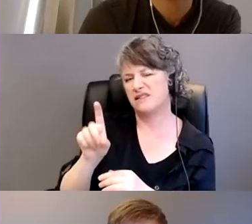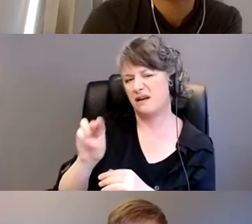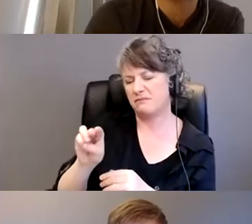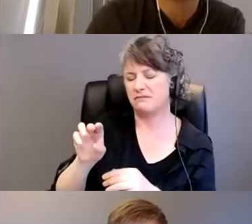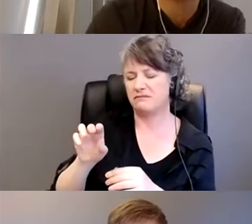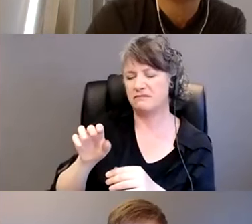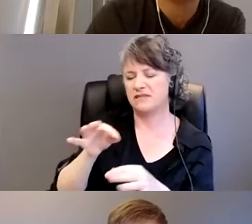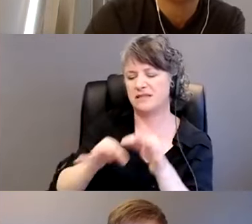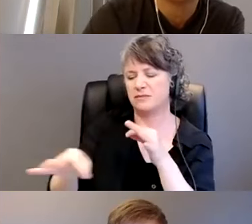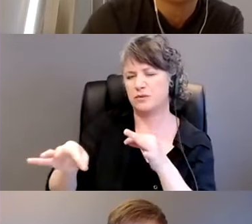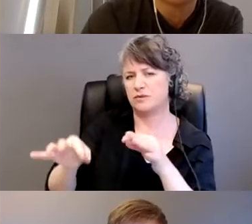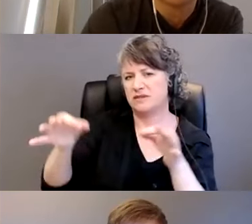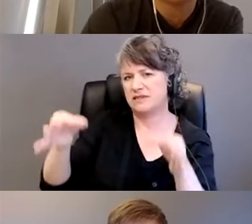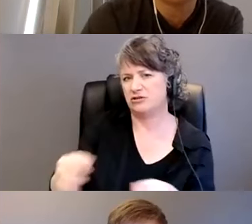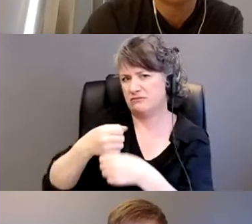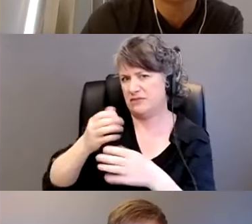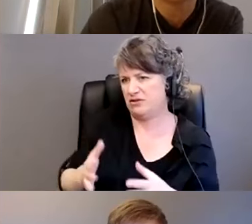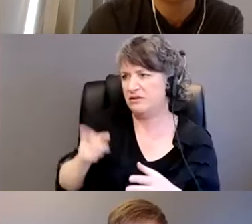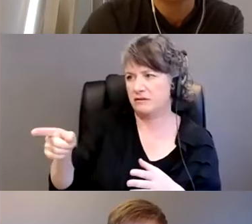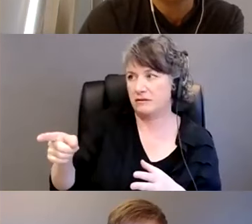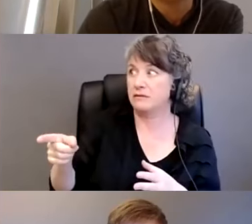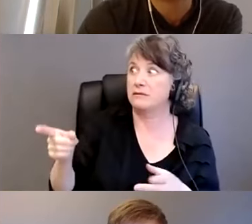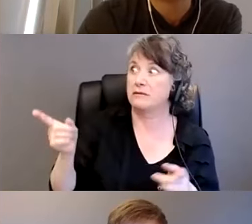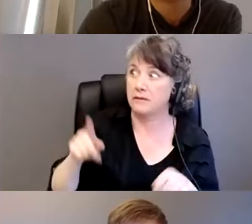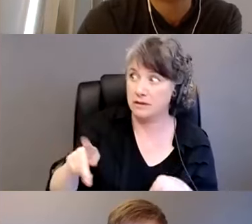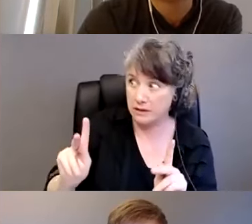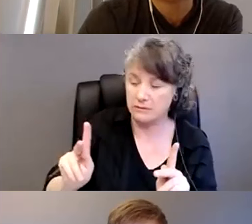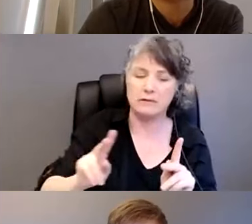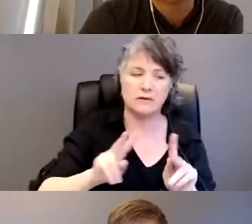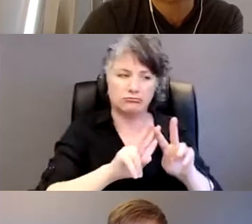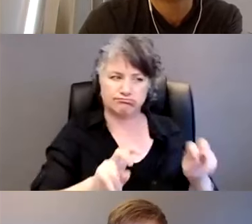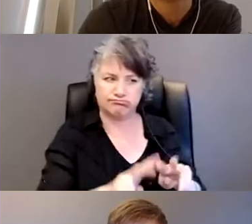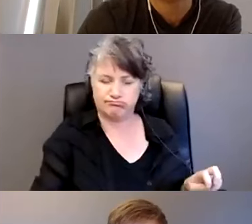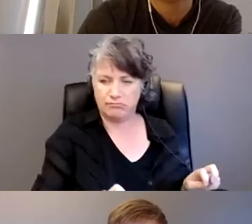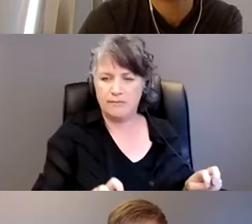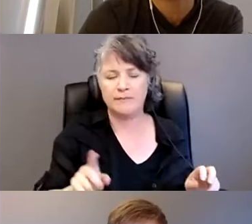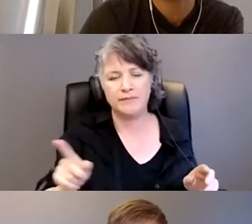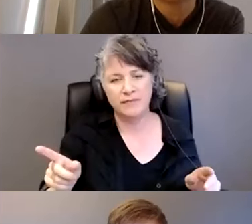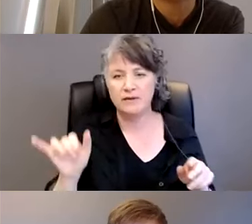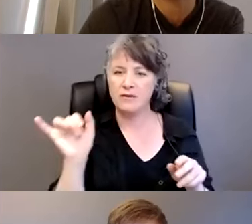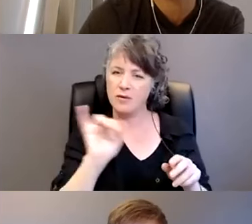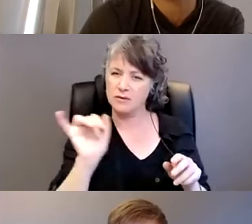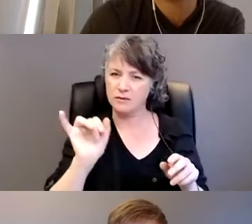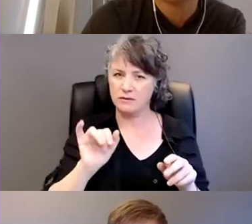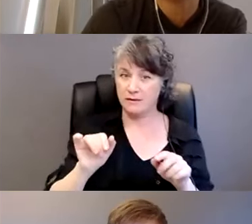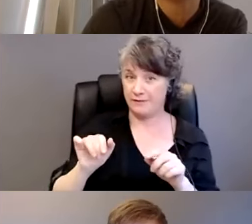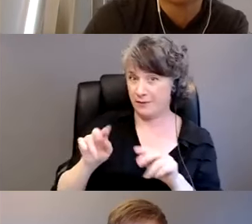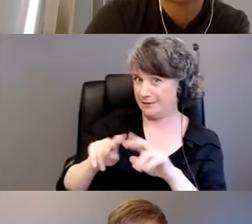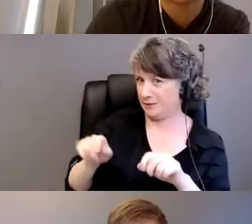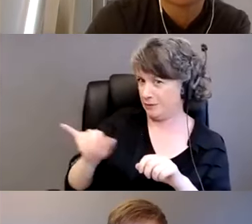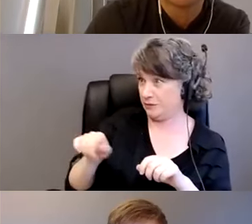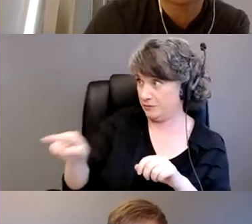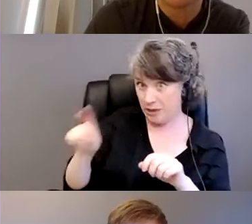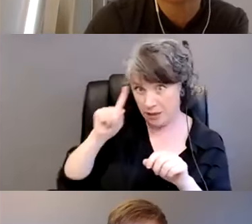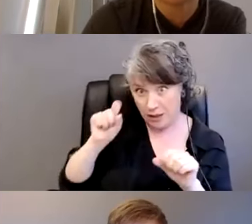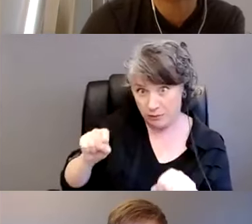getting substitute consent. And kind of in doing so, also there is that process of assessing the substitute decision maker if they're capable,